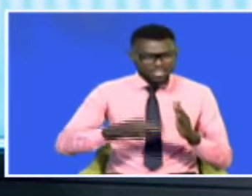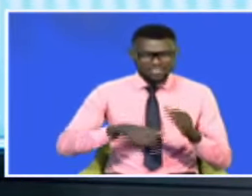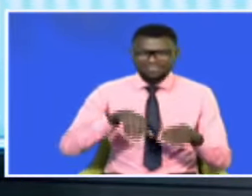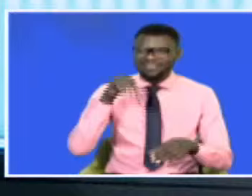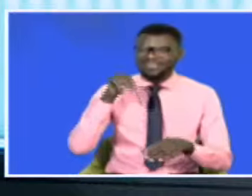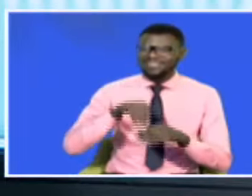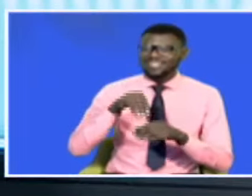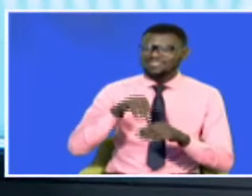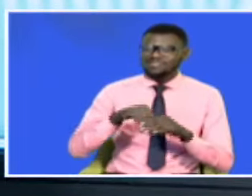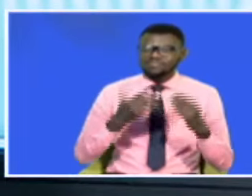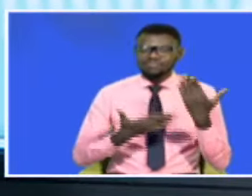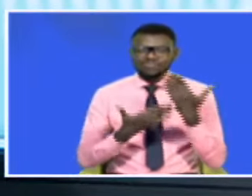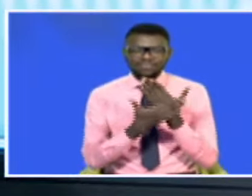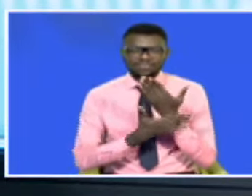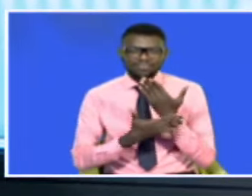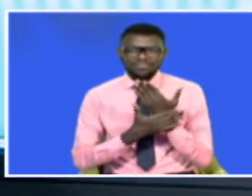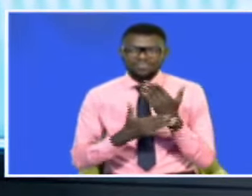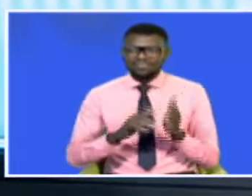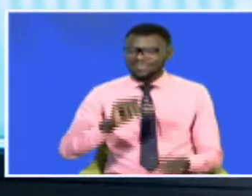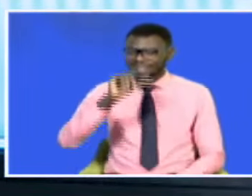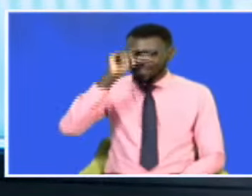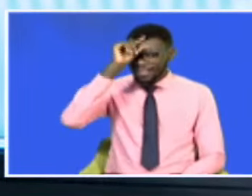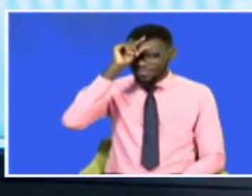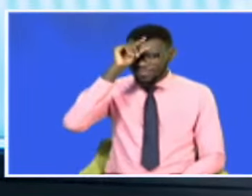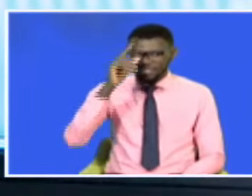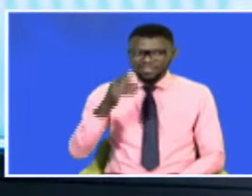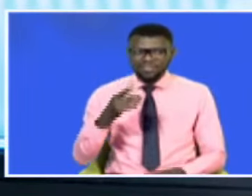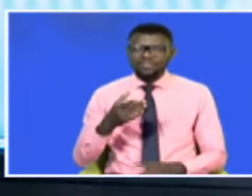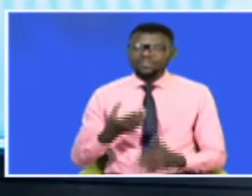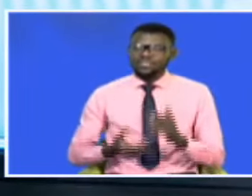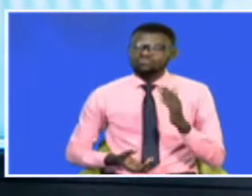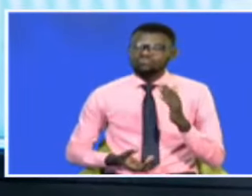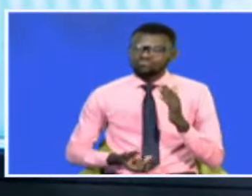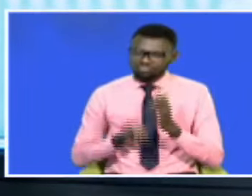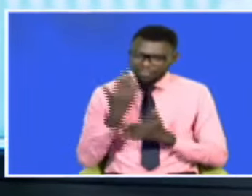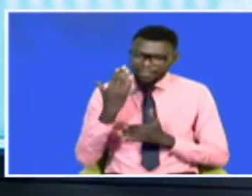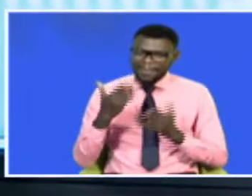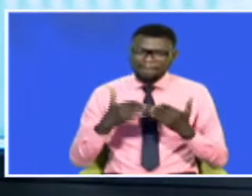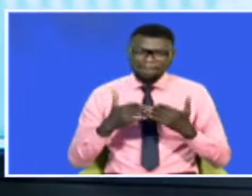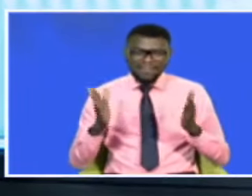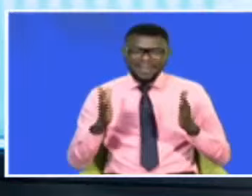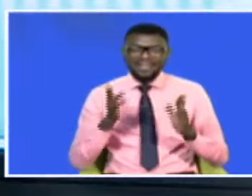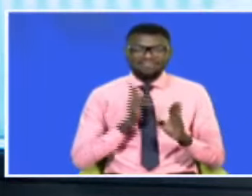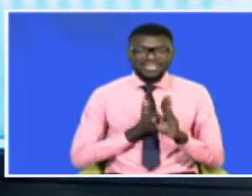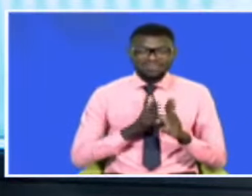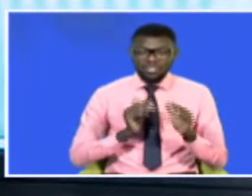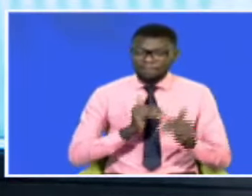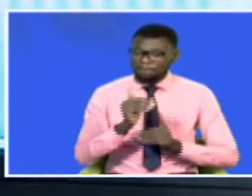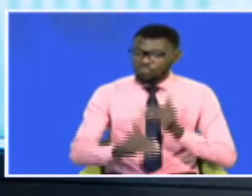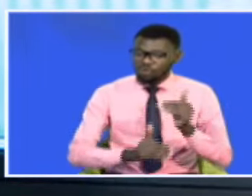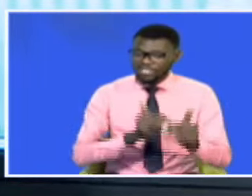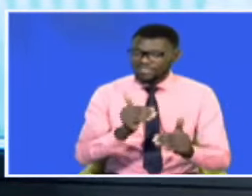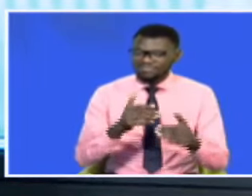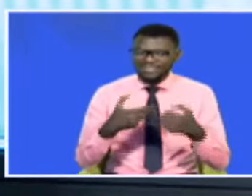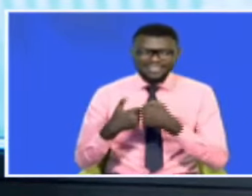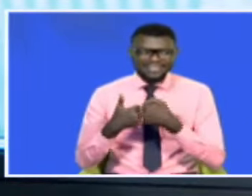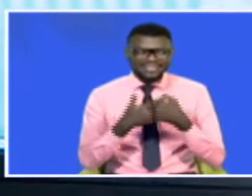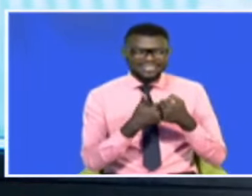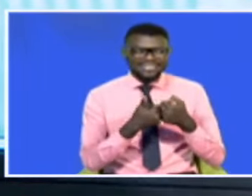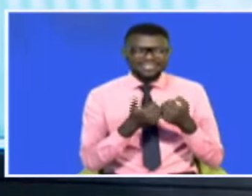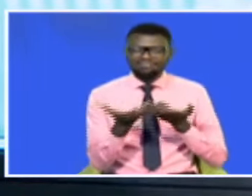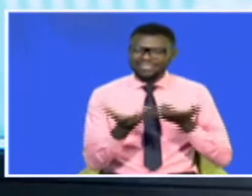investment within the country, the government has initiated a public participation process to address key challenges in